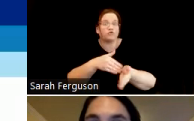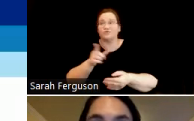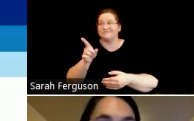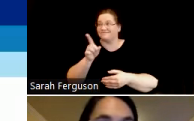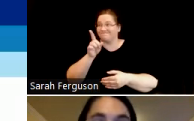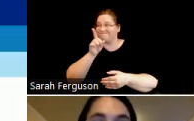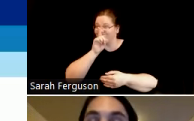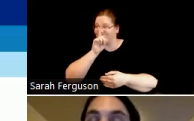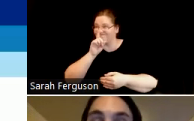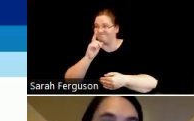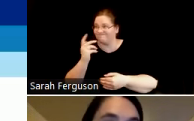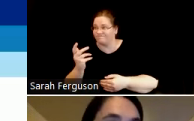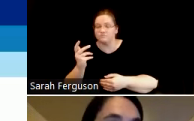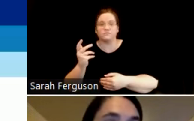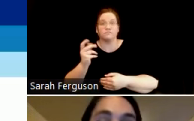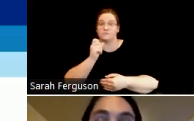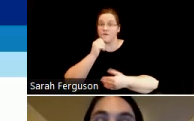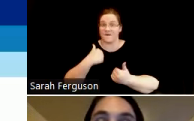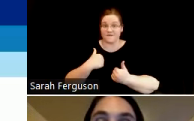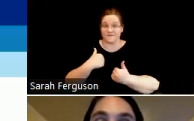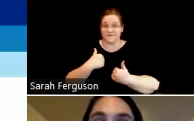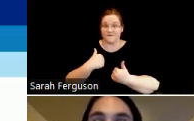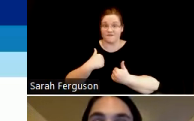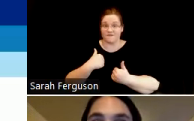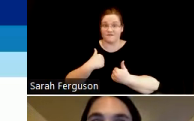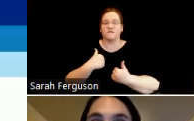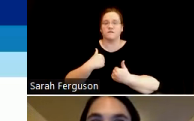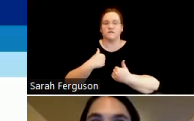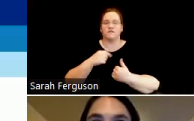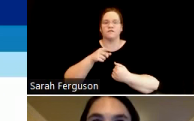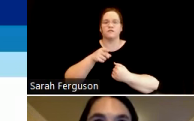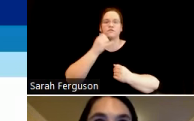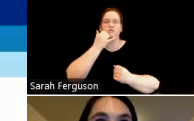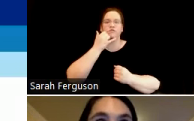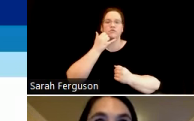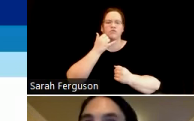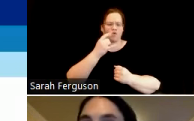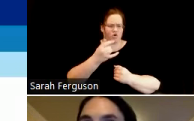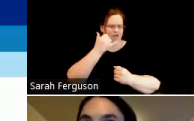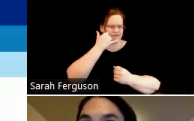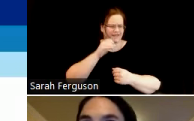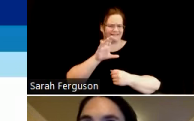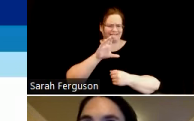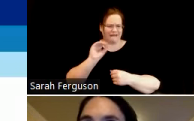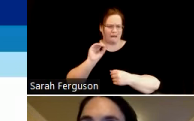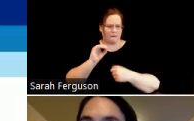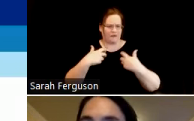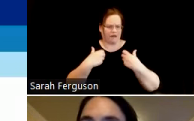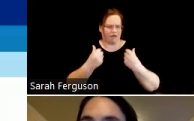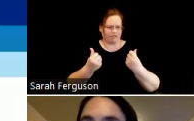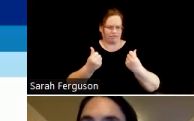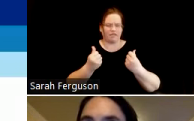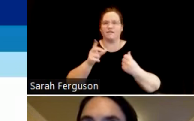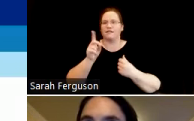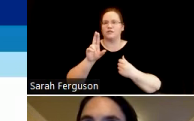or family practitioner does not have that vaccine, you can call, I think it's your county health. Dr. Bell's going to